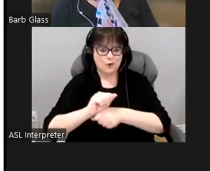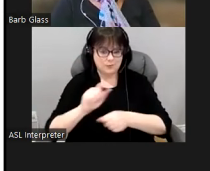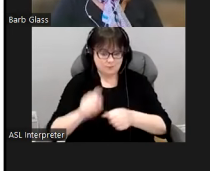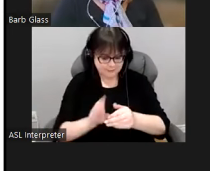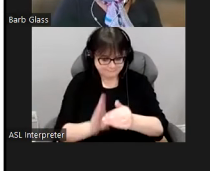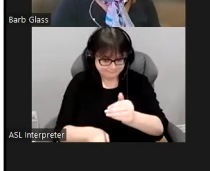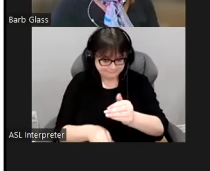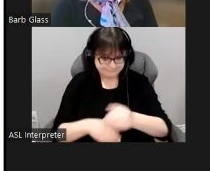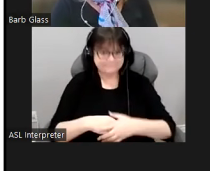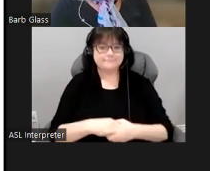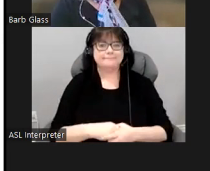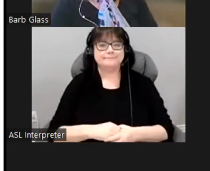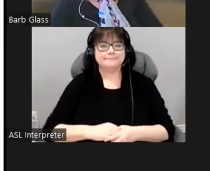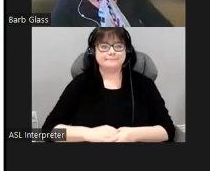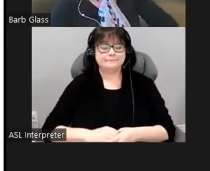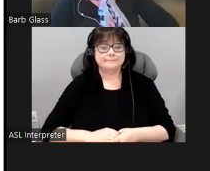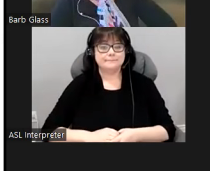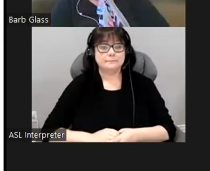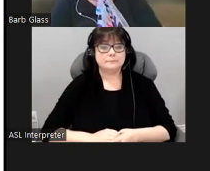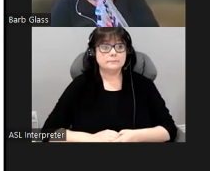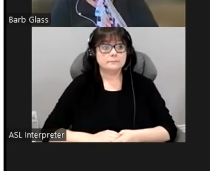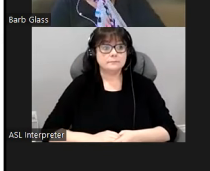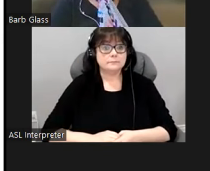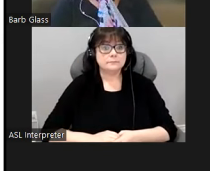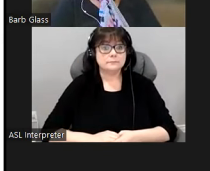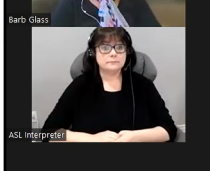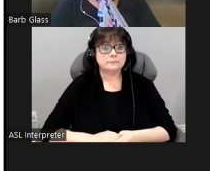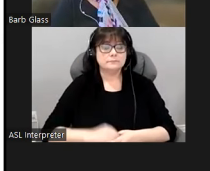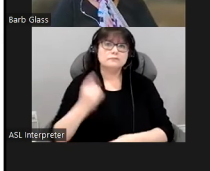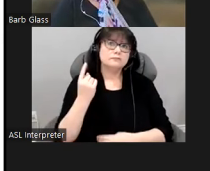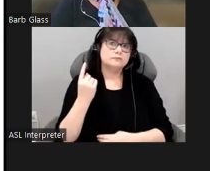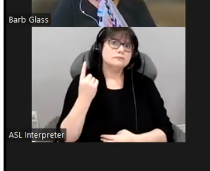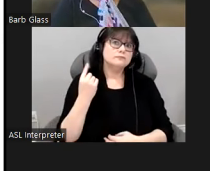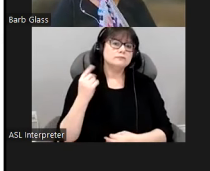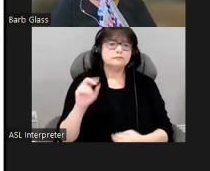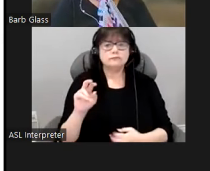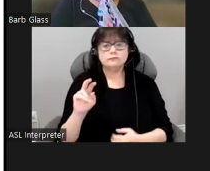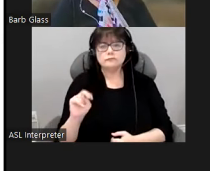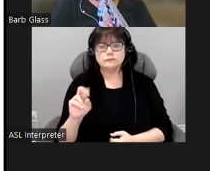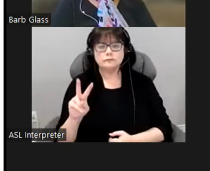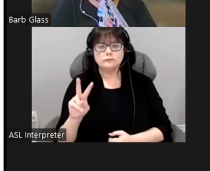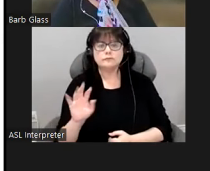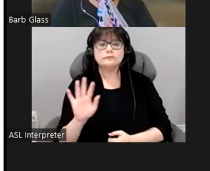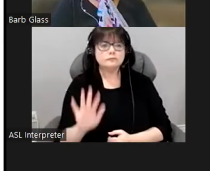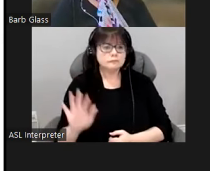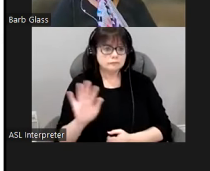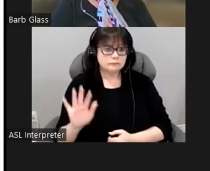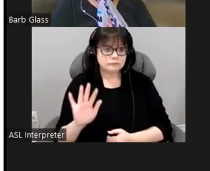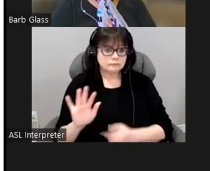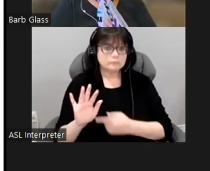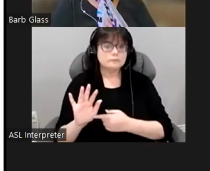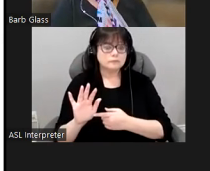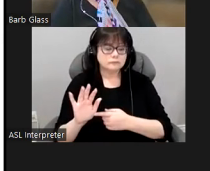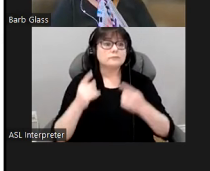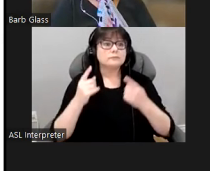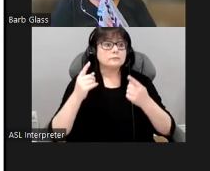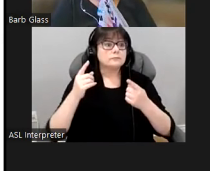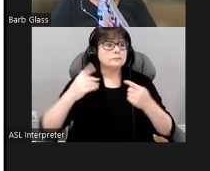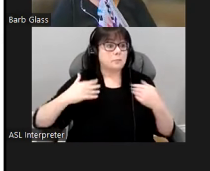So in November or so of 2022, the ministry did make some funding